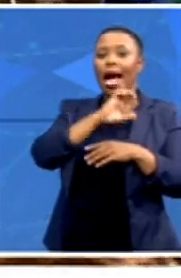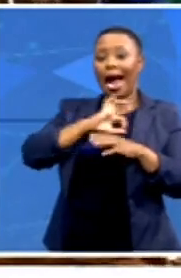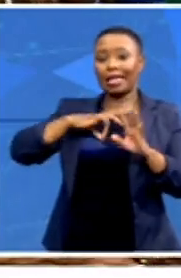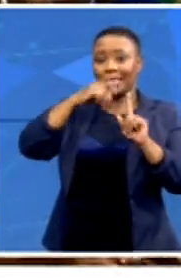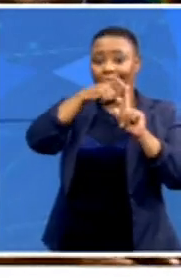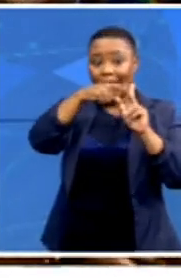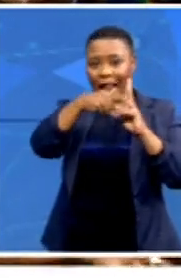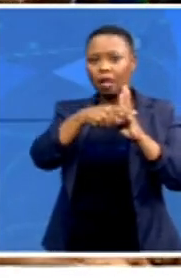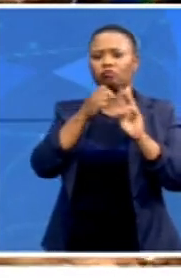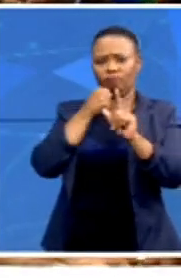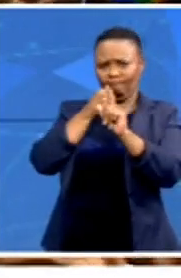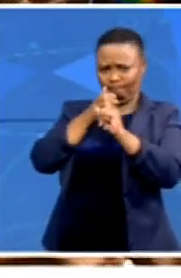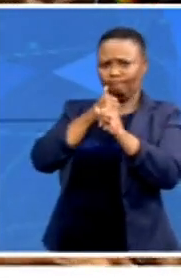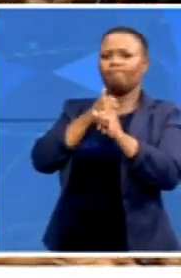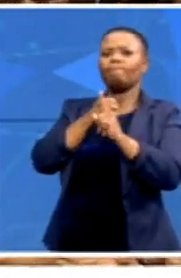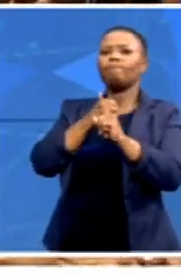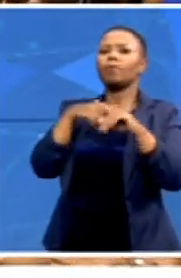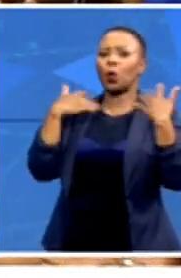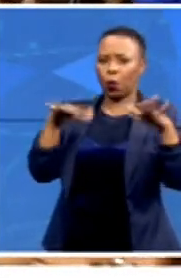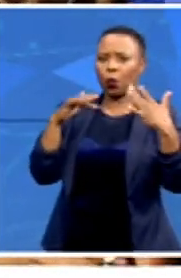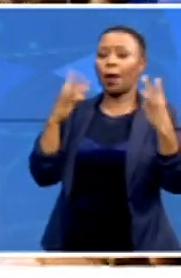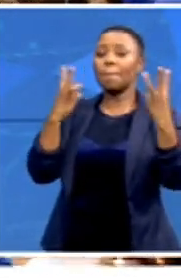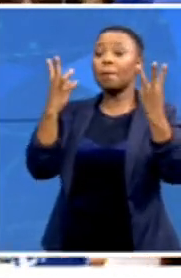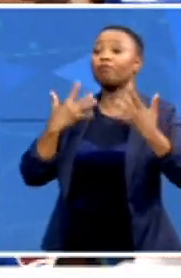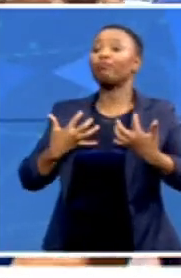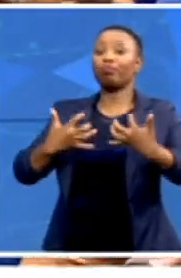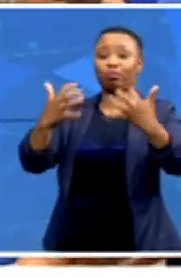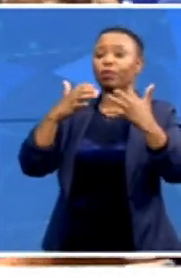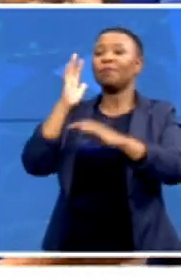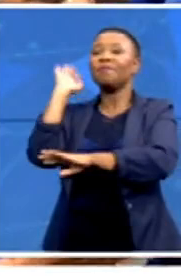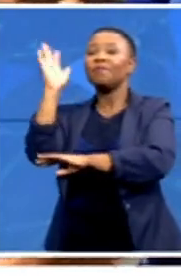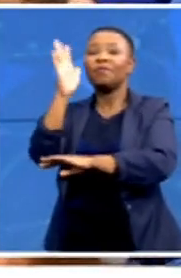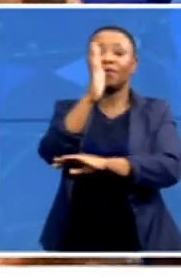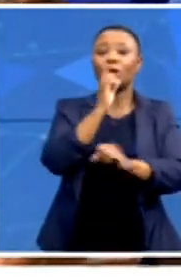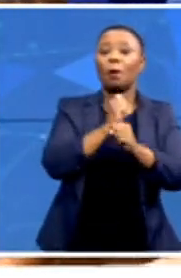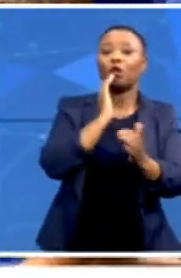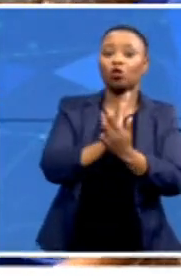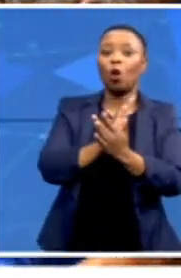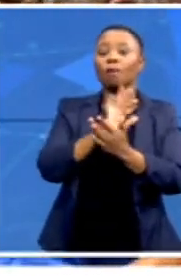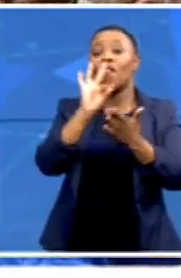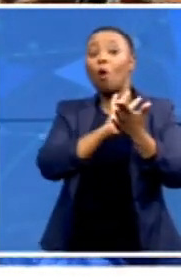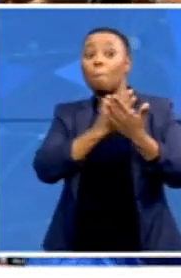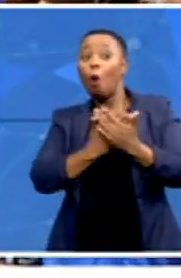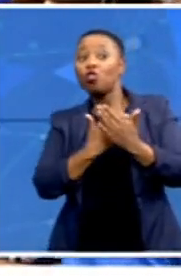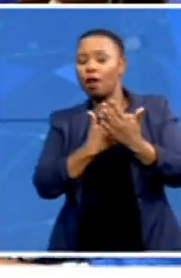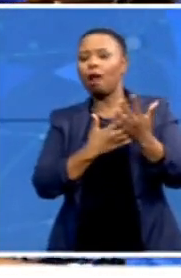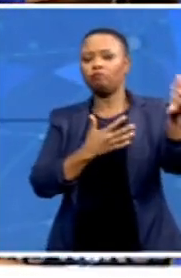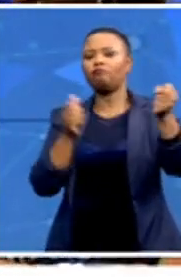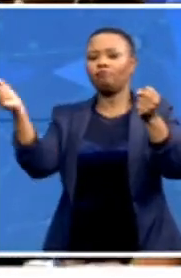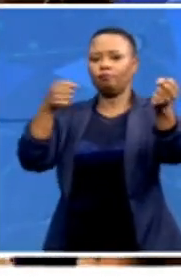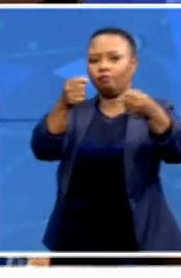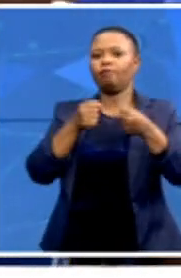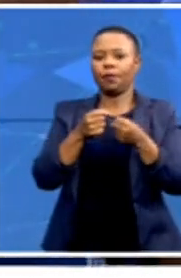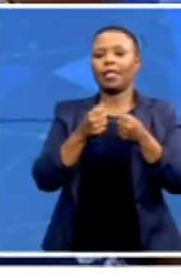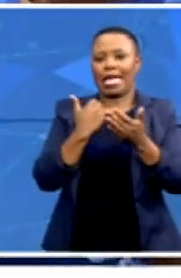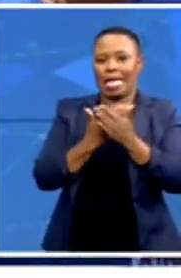all out to make sure that they manage to attract those potential voters who have that power to put them on the seat and make them be those